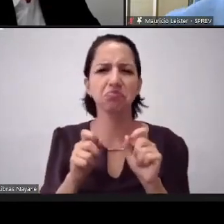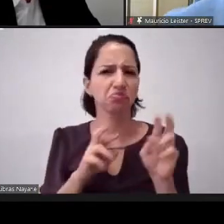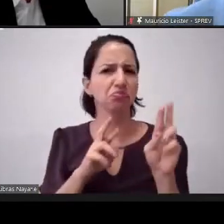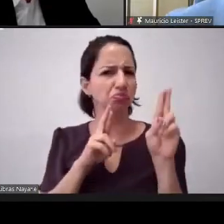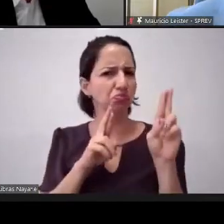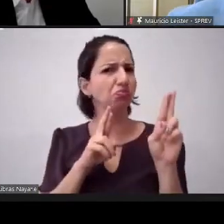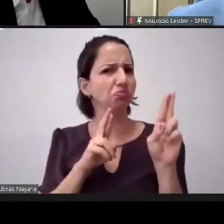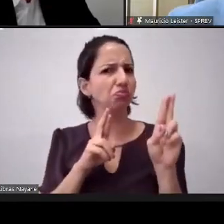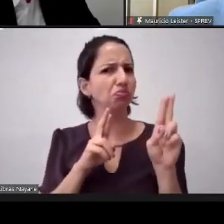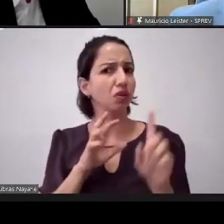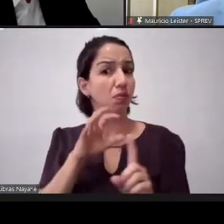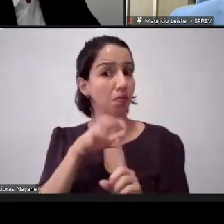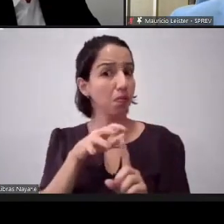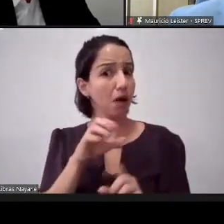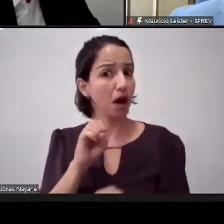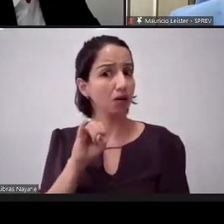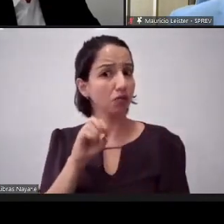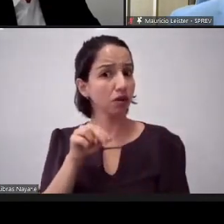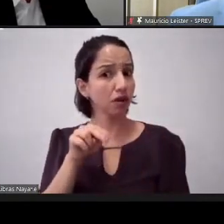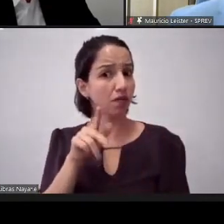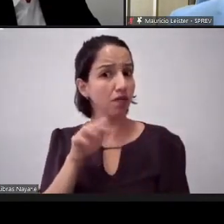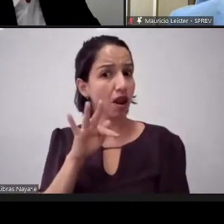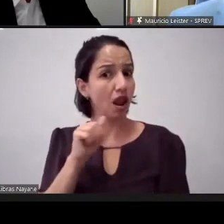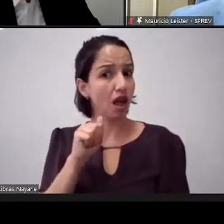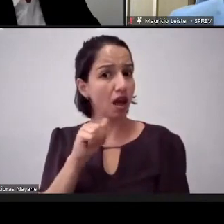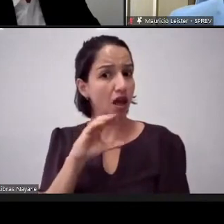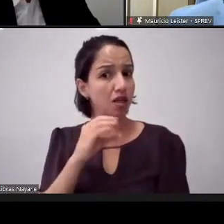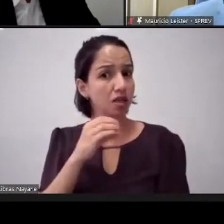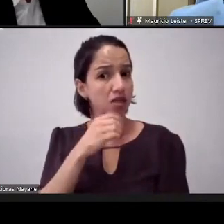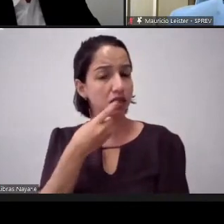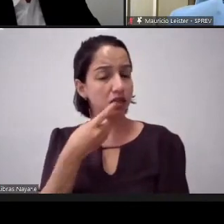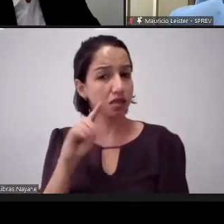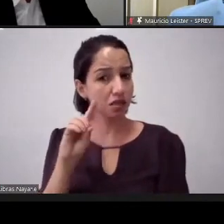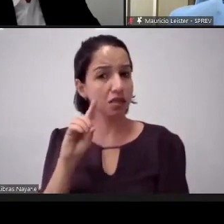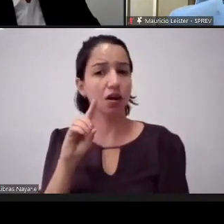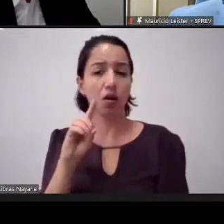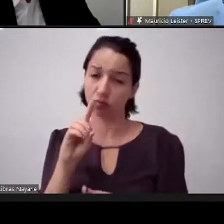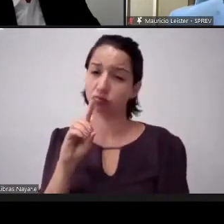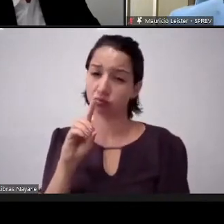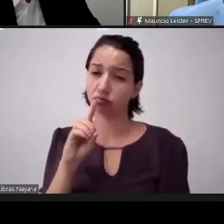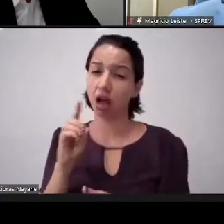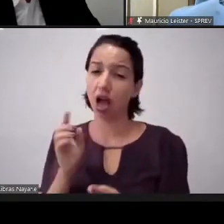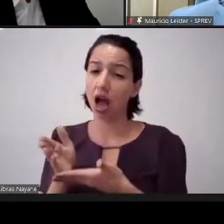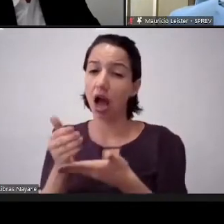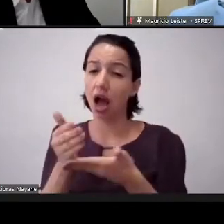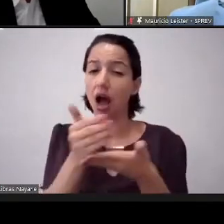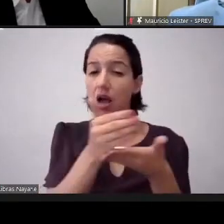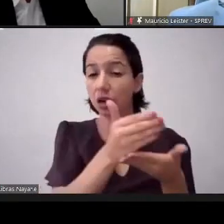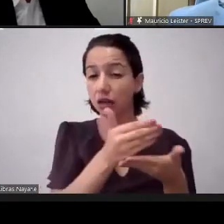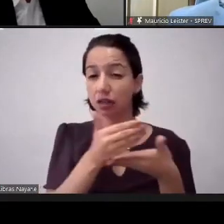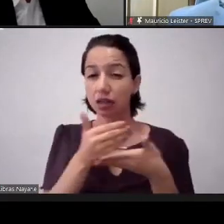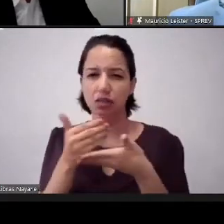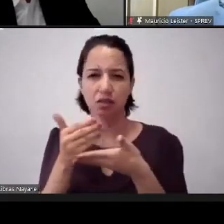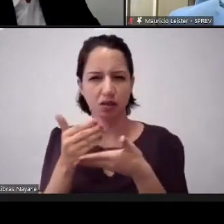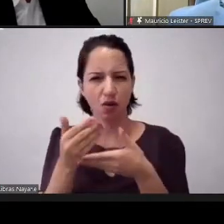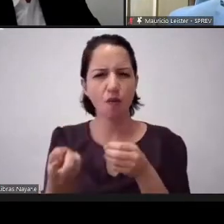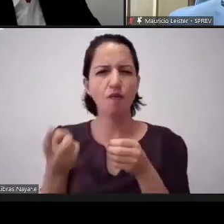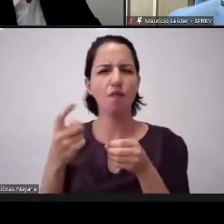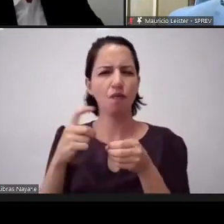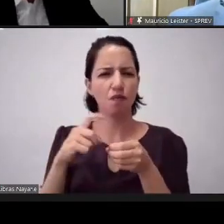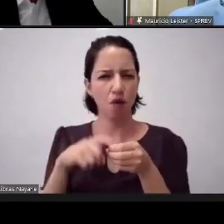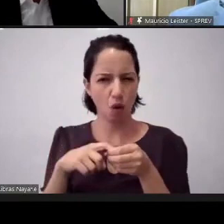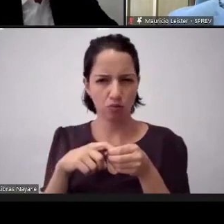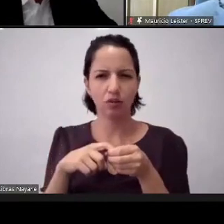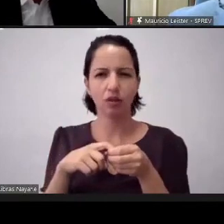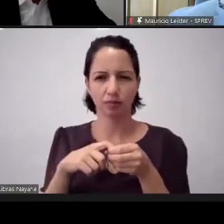acknowledges it, although there is the impact of inflation. Part of was